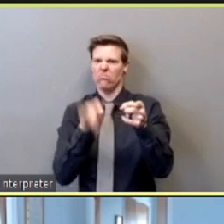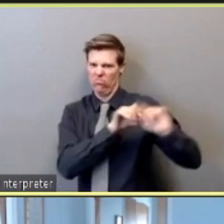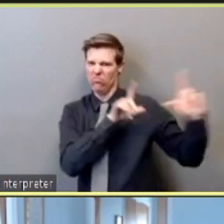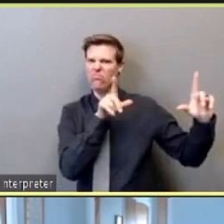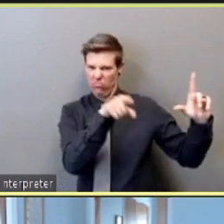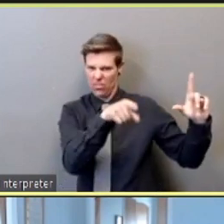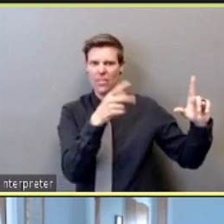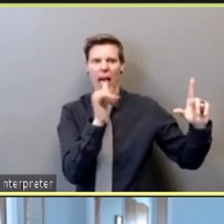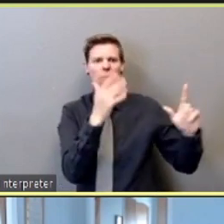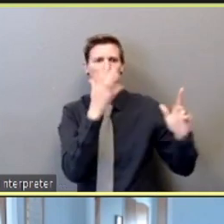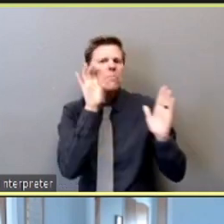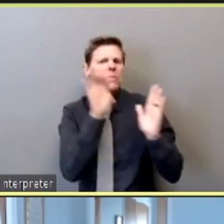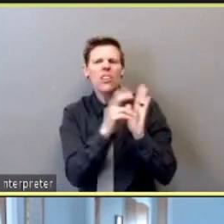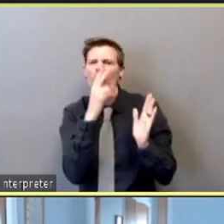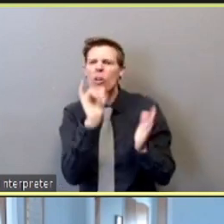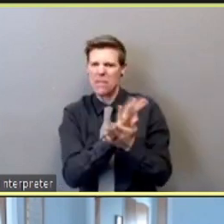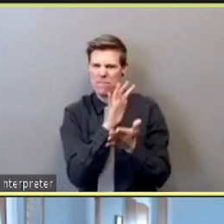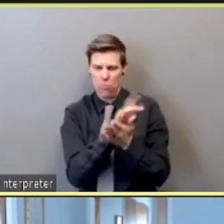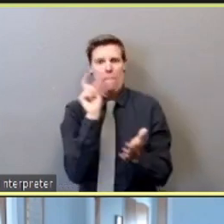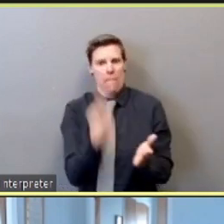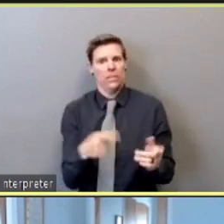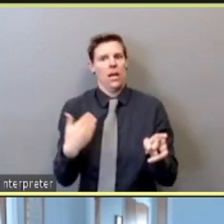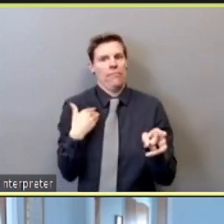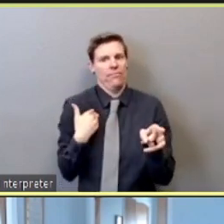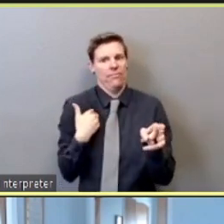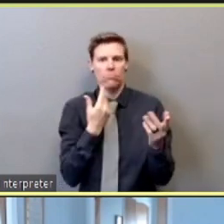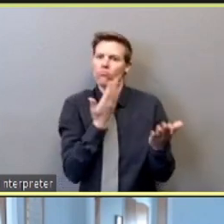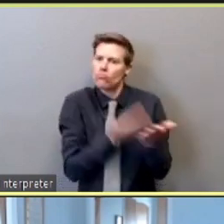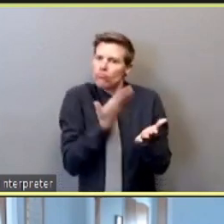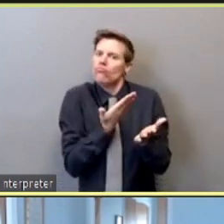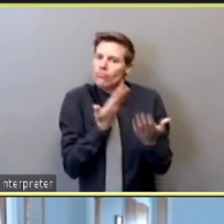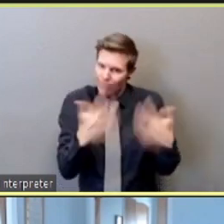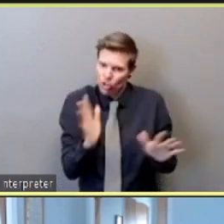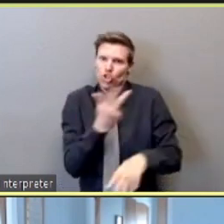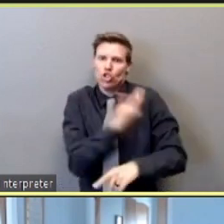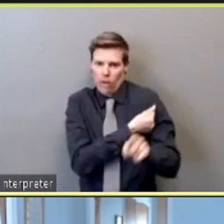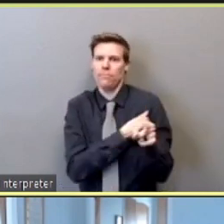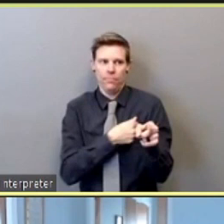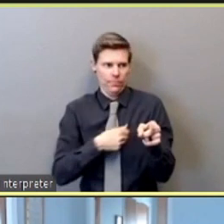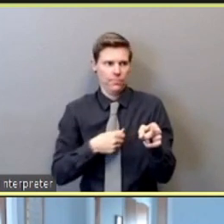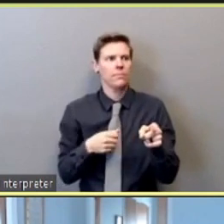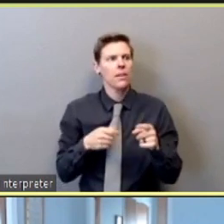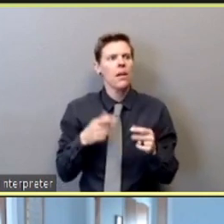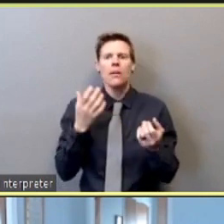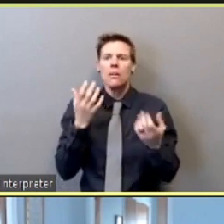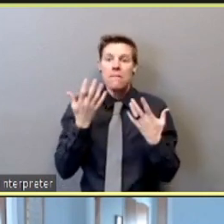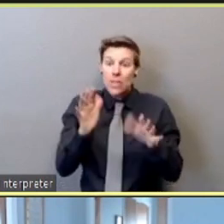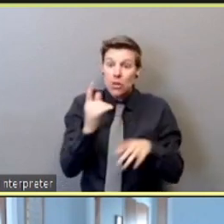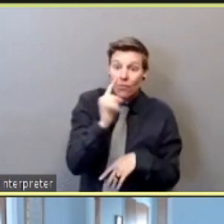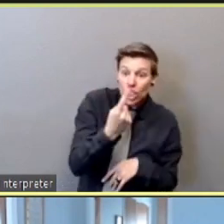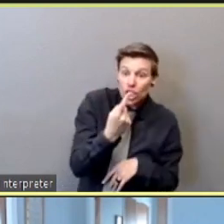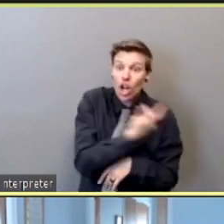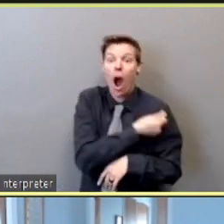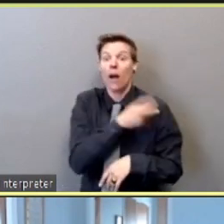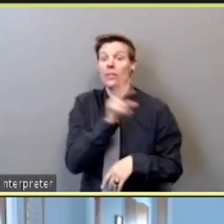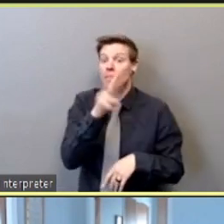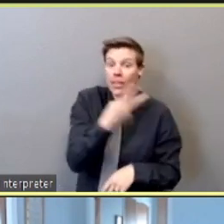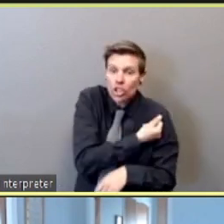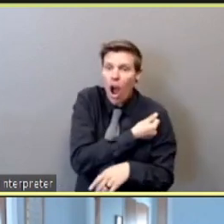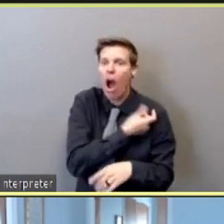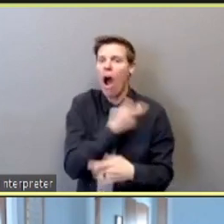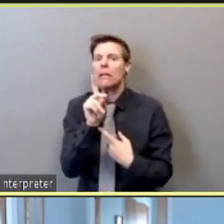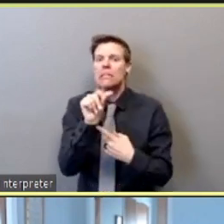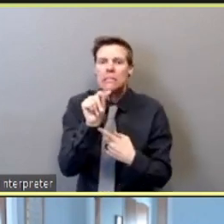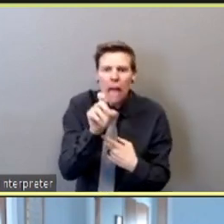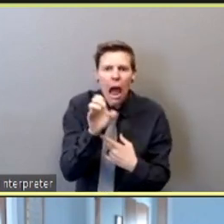name is, date of birth, the number of doses you received. And so this is an example of the vaccine card that